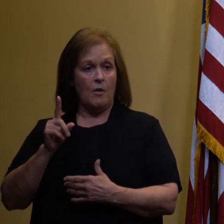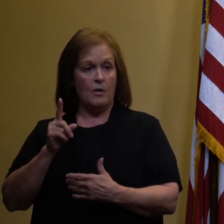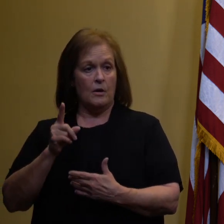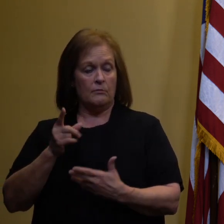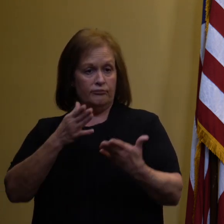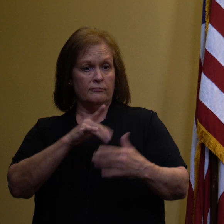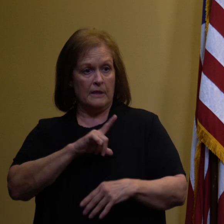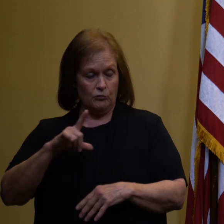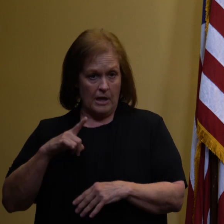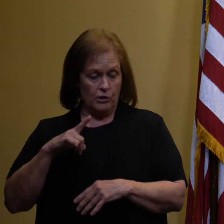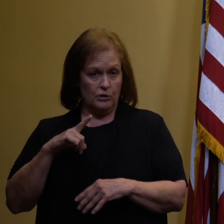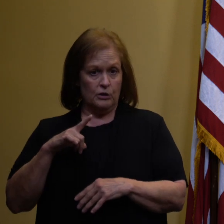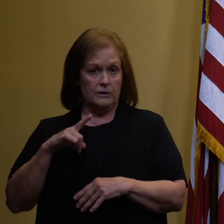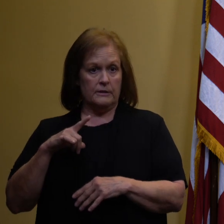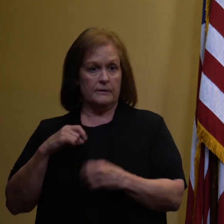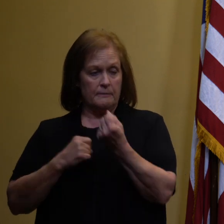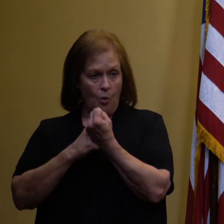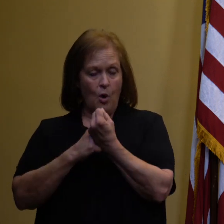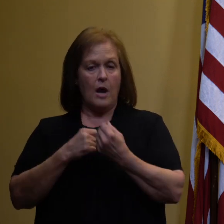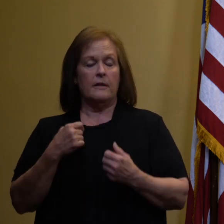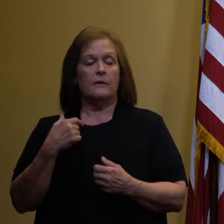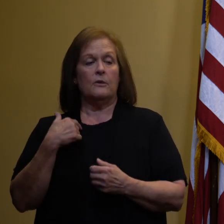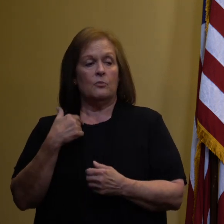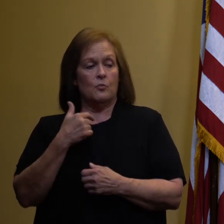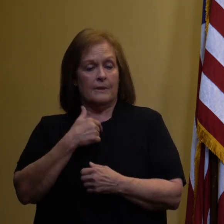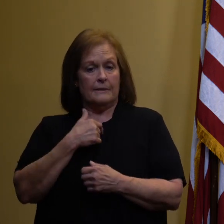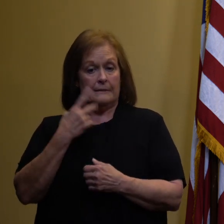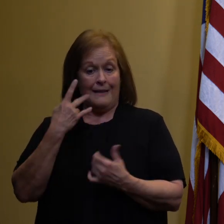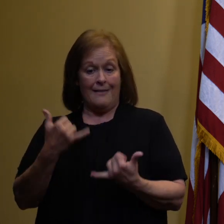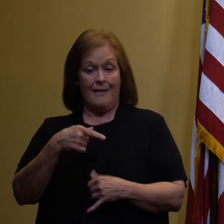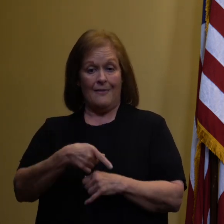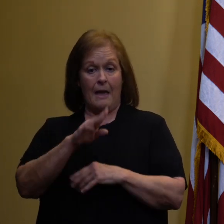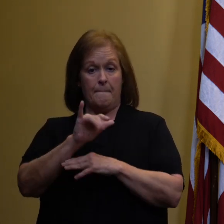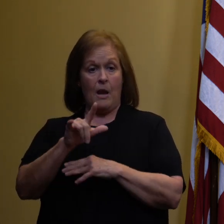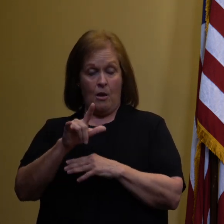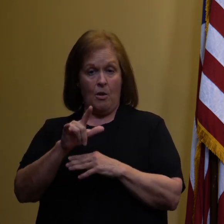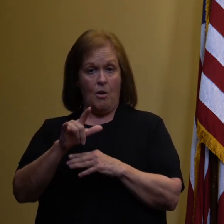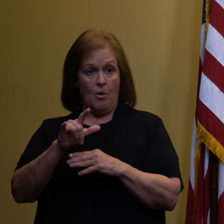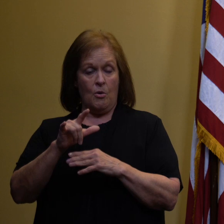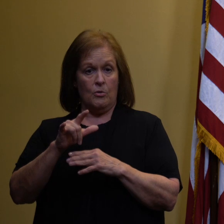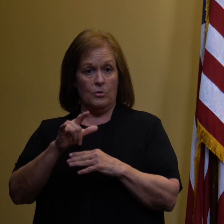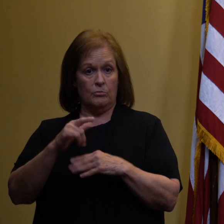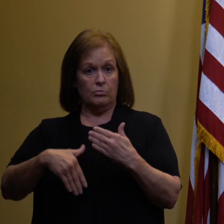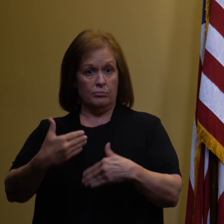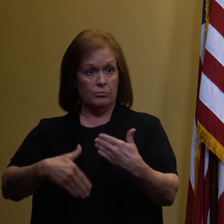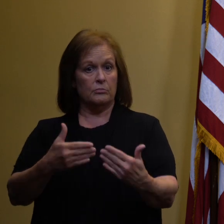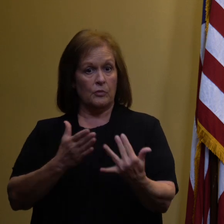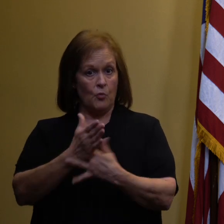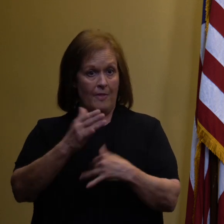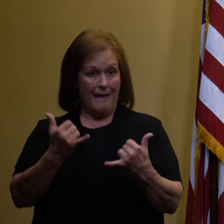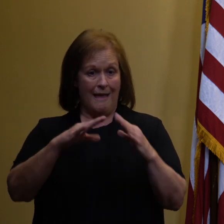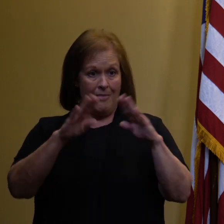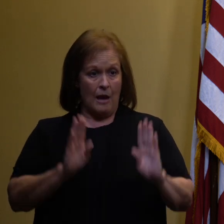steadfast leadership, and again, we are seeing this bill just move through. It moved through the